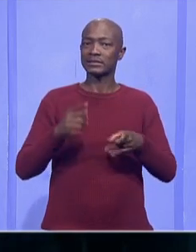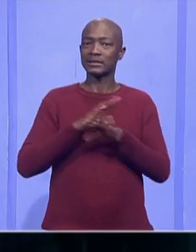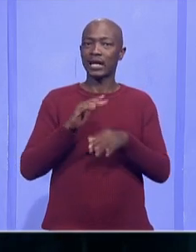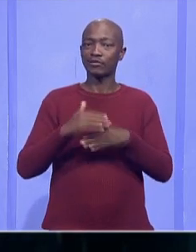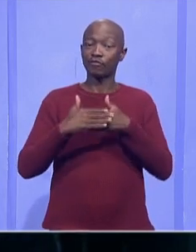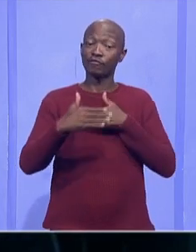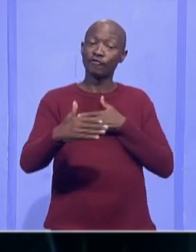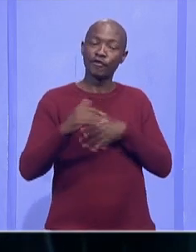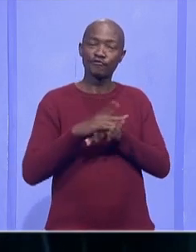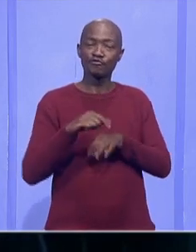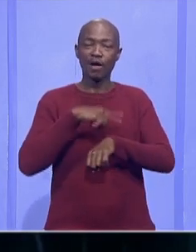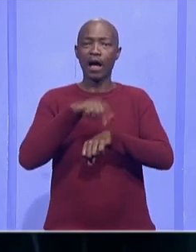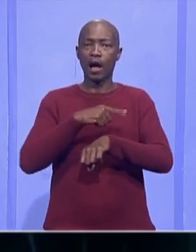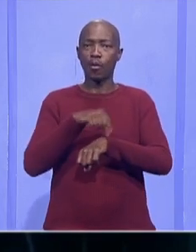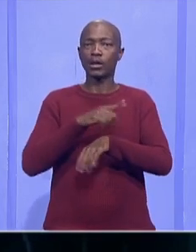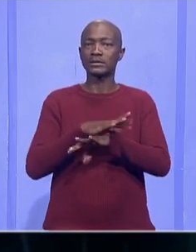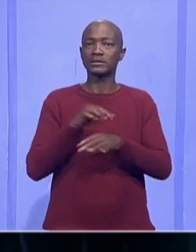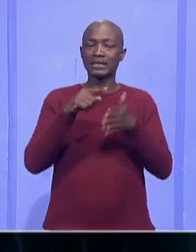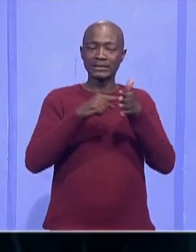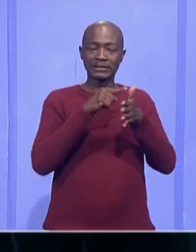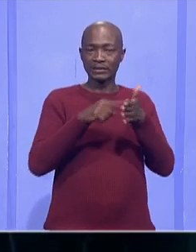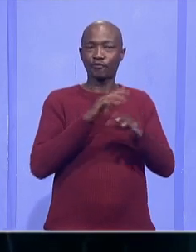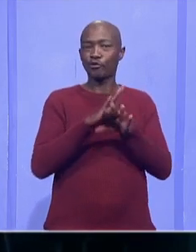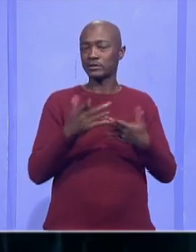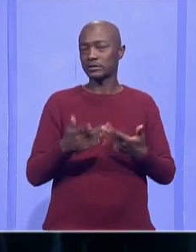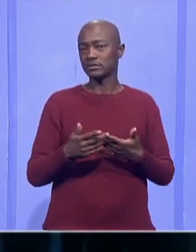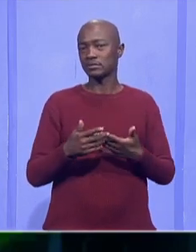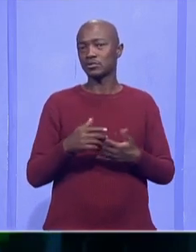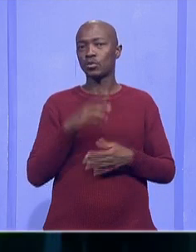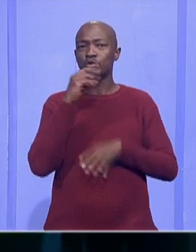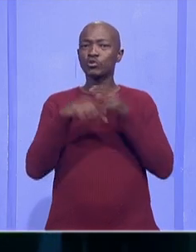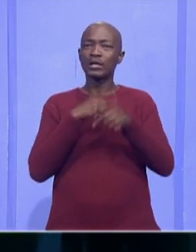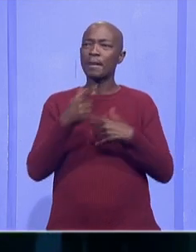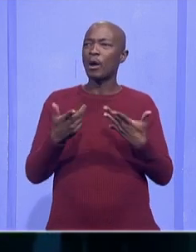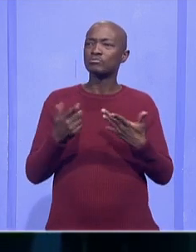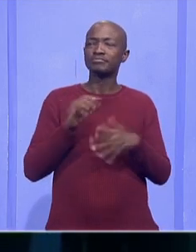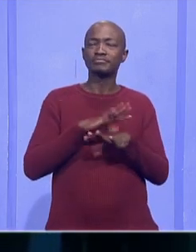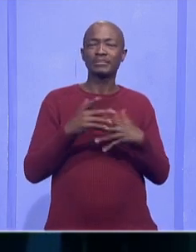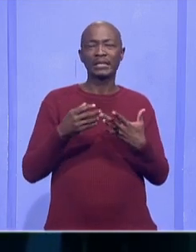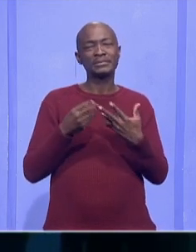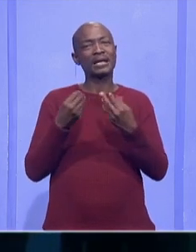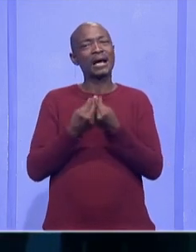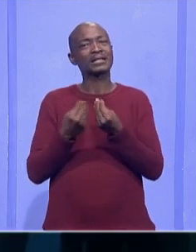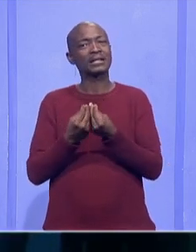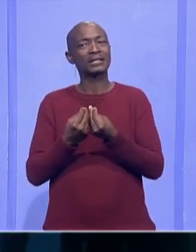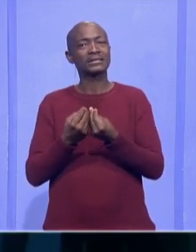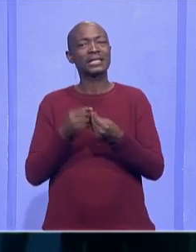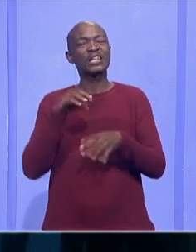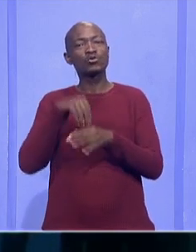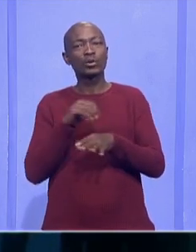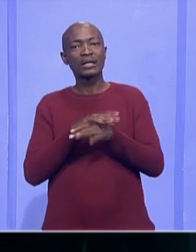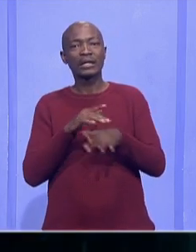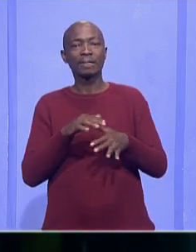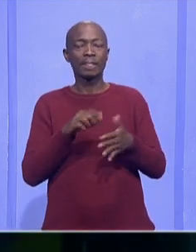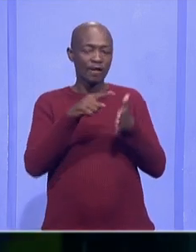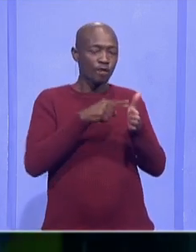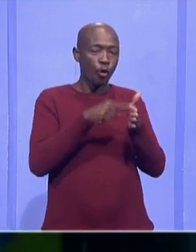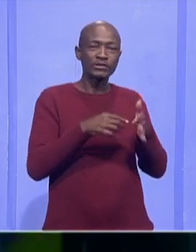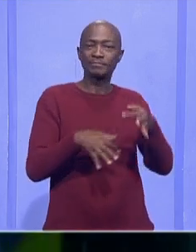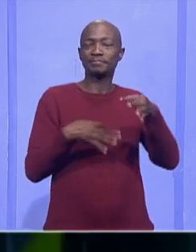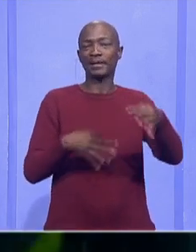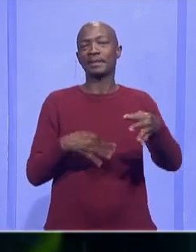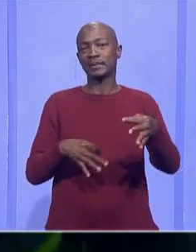are left insofar as the voting is concerned. And we were speaking about some of the logistical issues, including ballot papers, for example, in